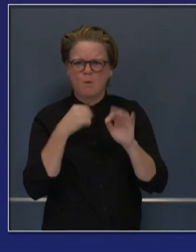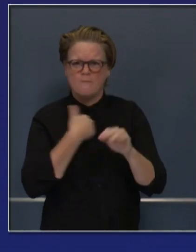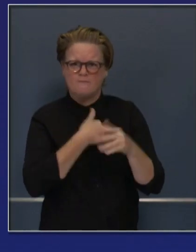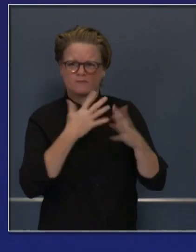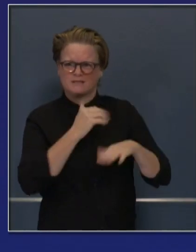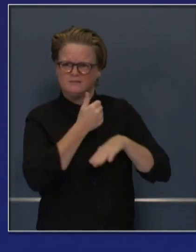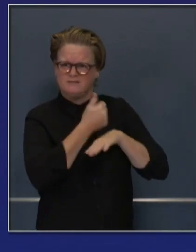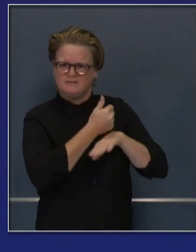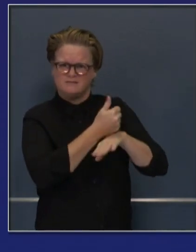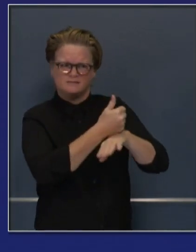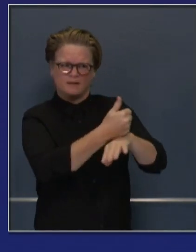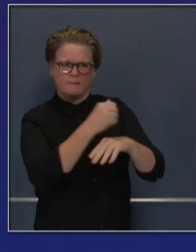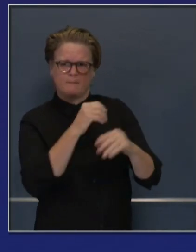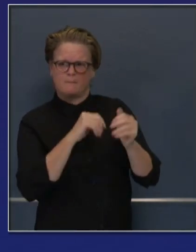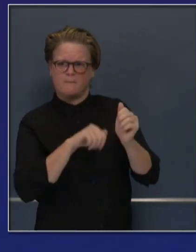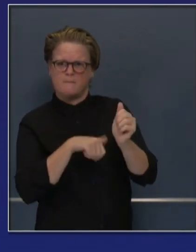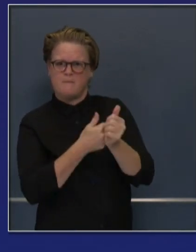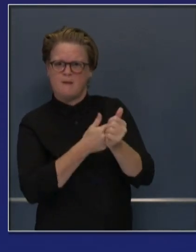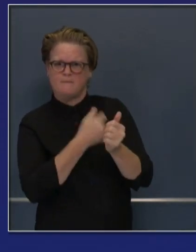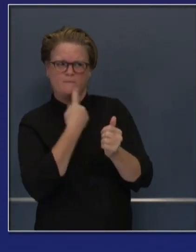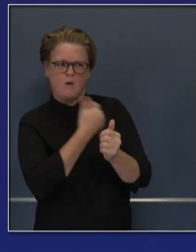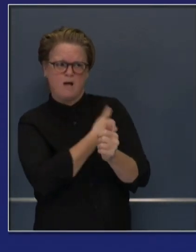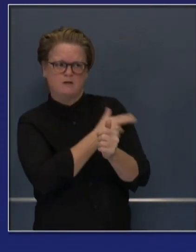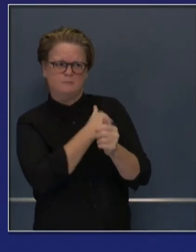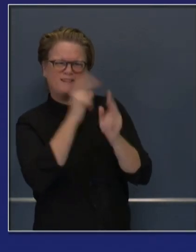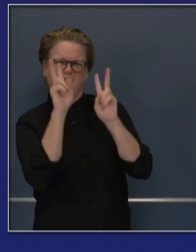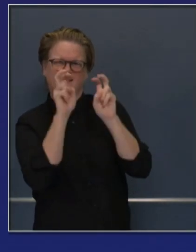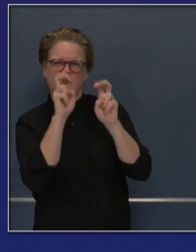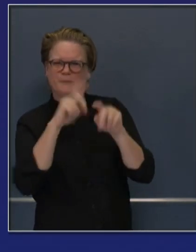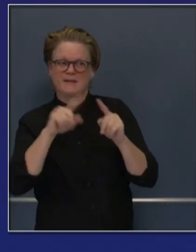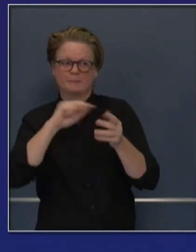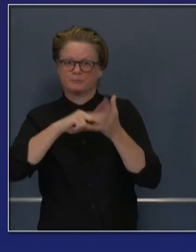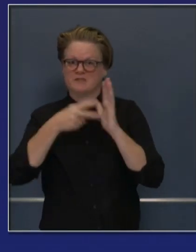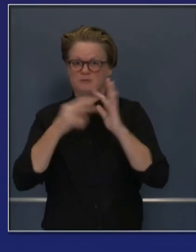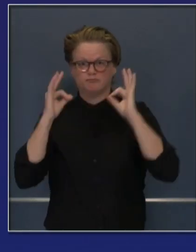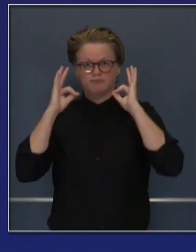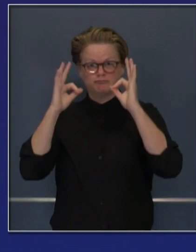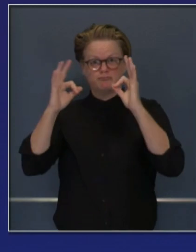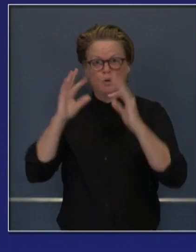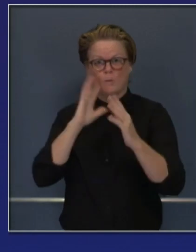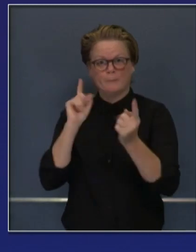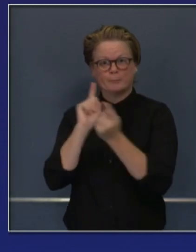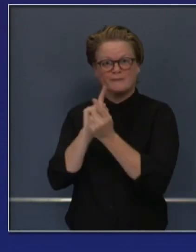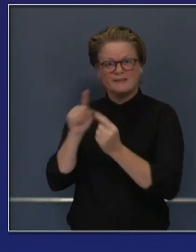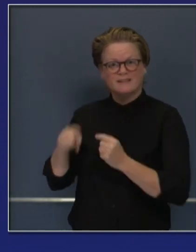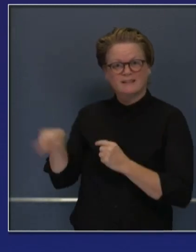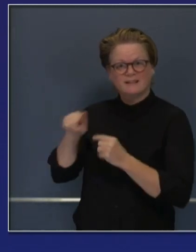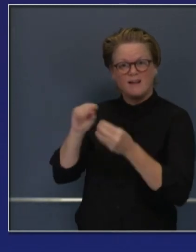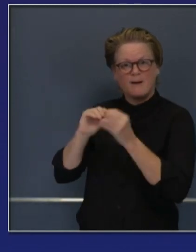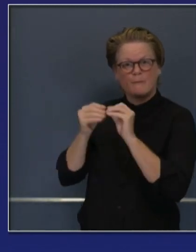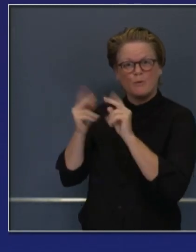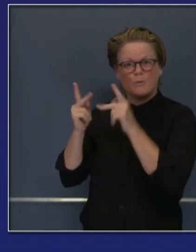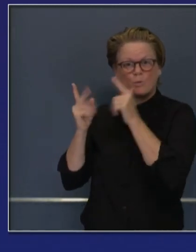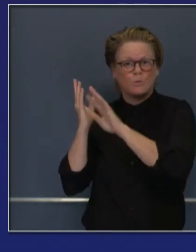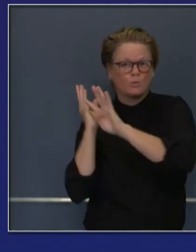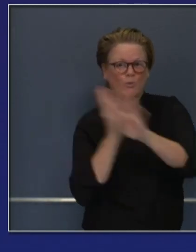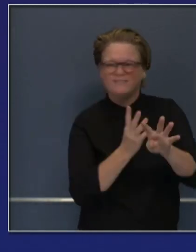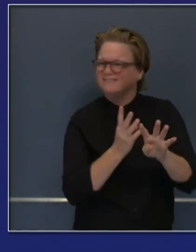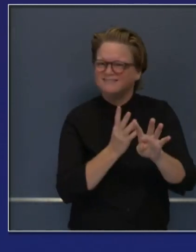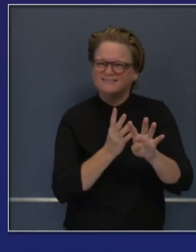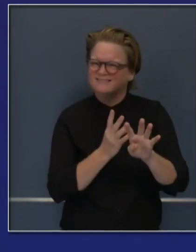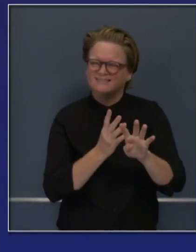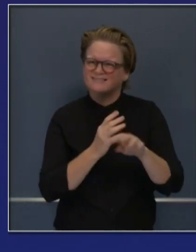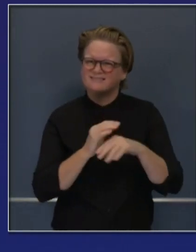staff to work those beds for this moment certainly have paid off, but also tracking the data over many, many